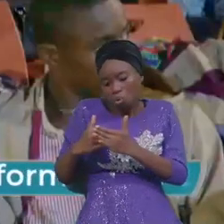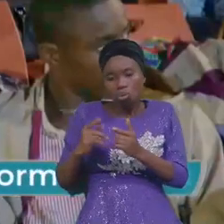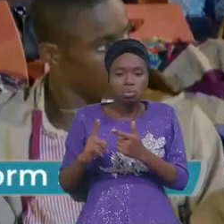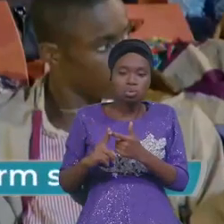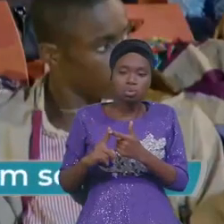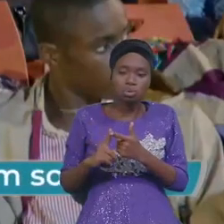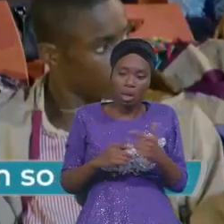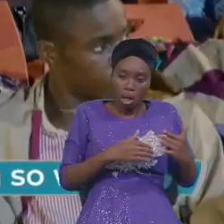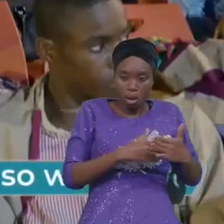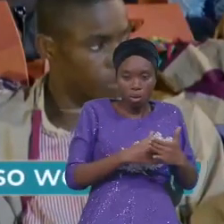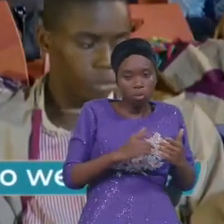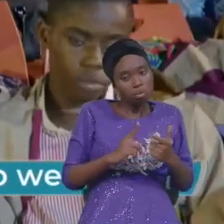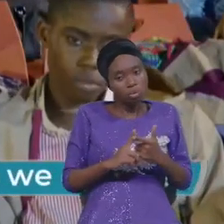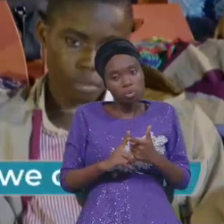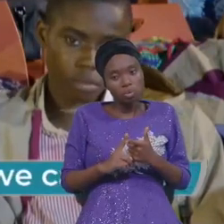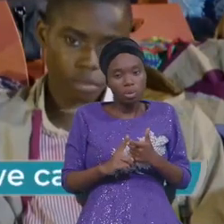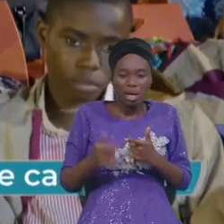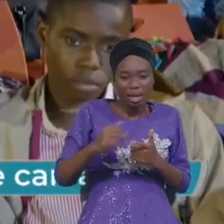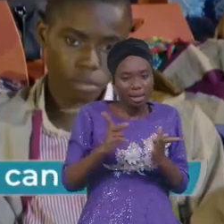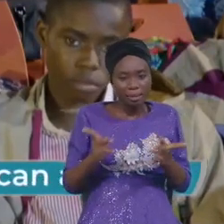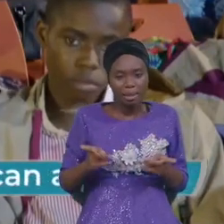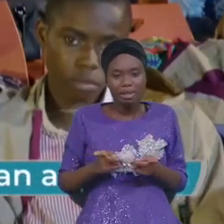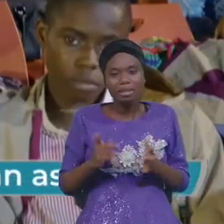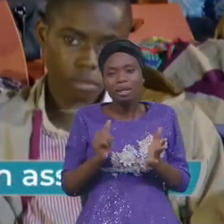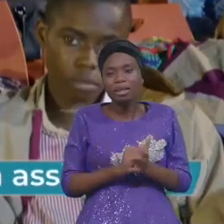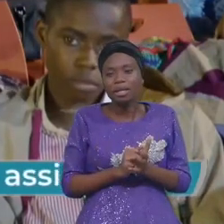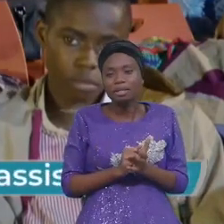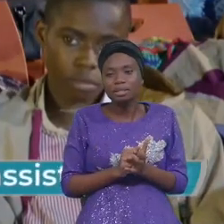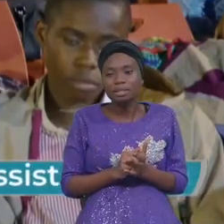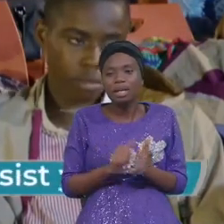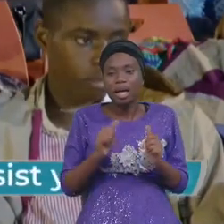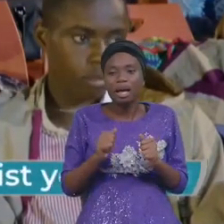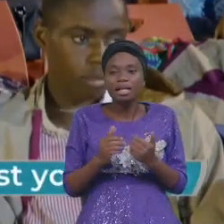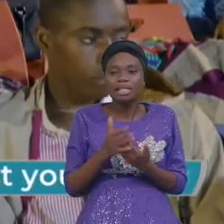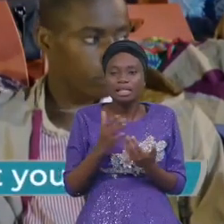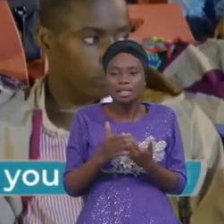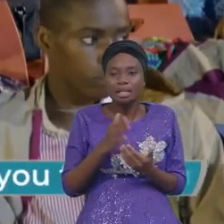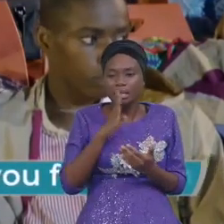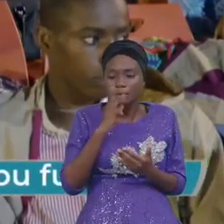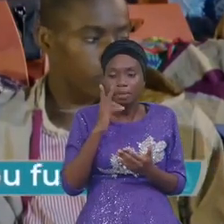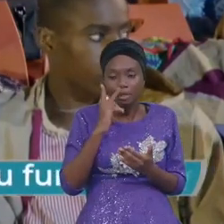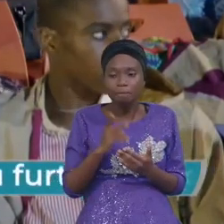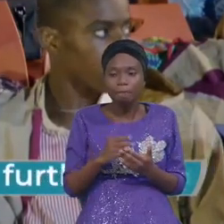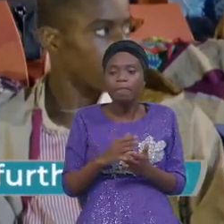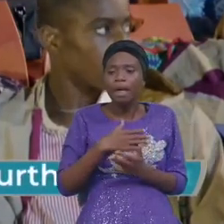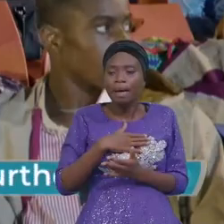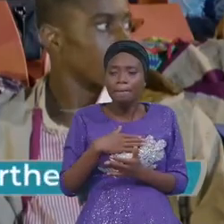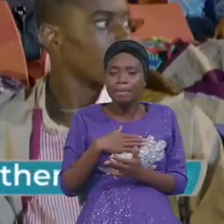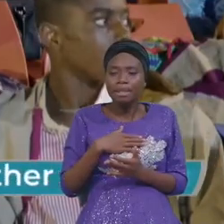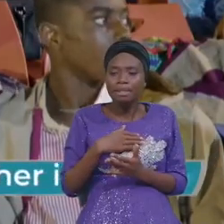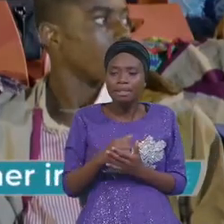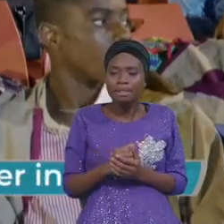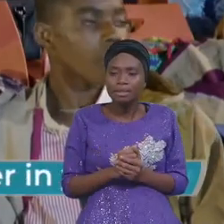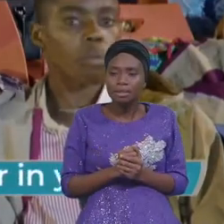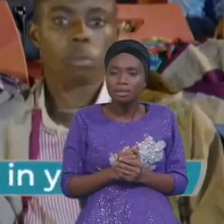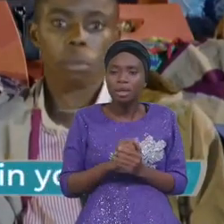or any place that could easily be located. Please, you cooperate